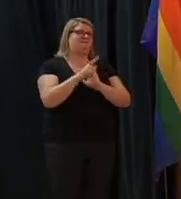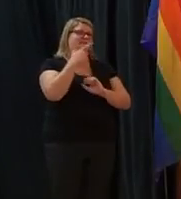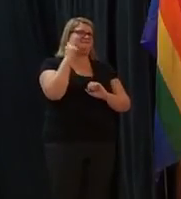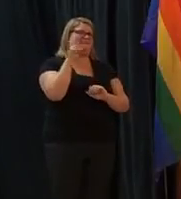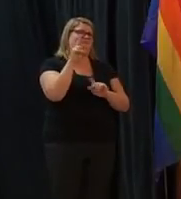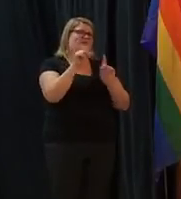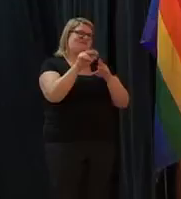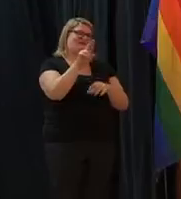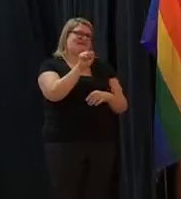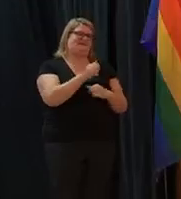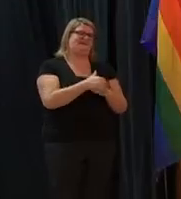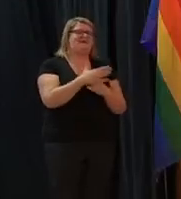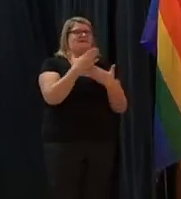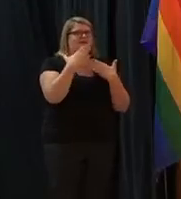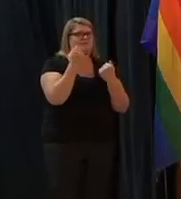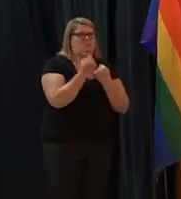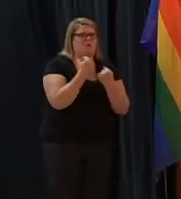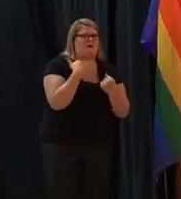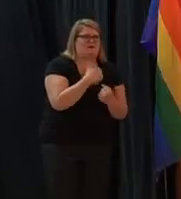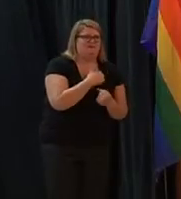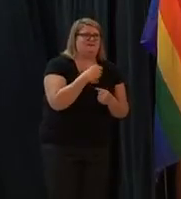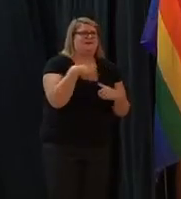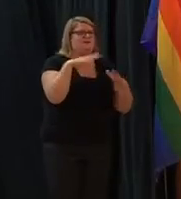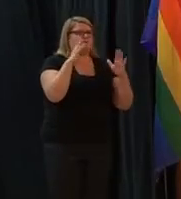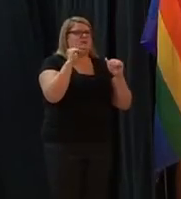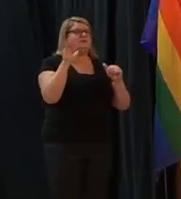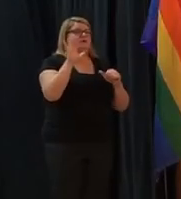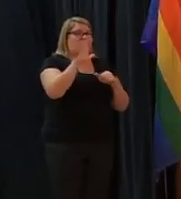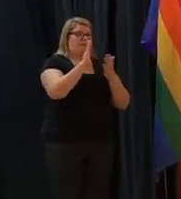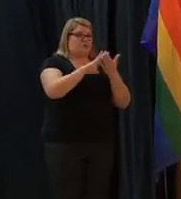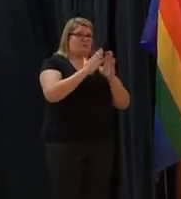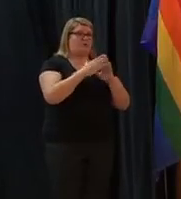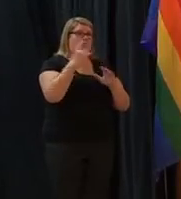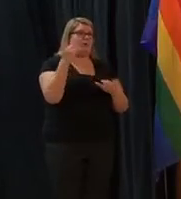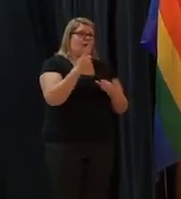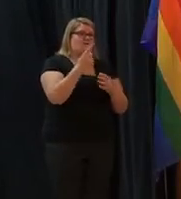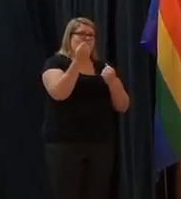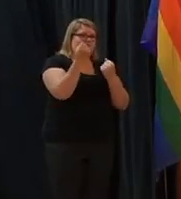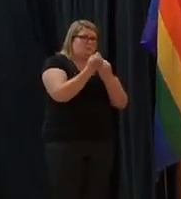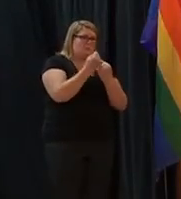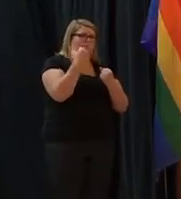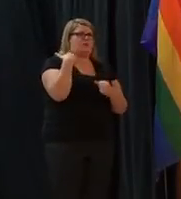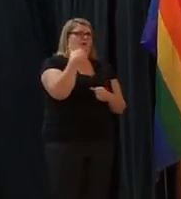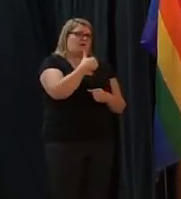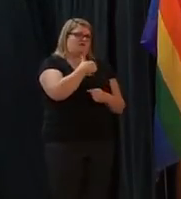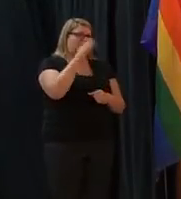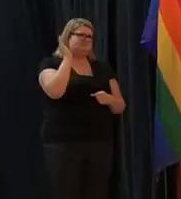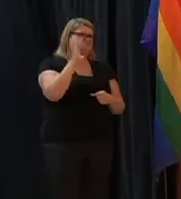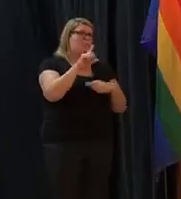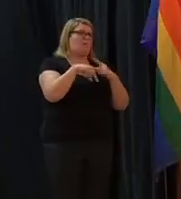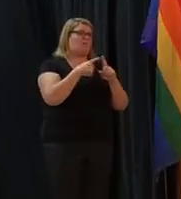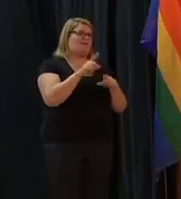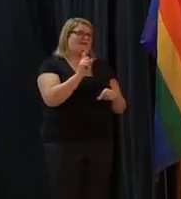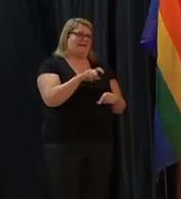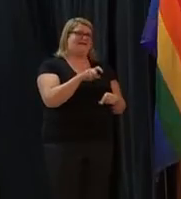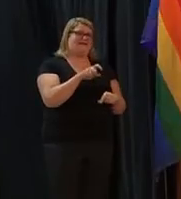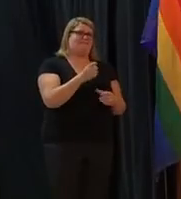So I want to say thanks for that. And I hope that your community will always be there for us when we need.